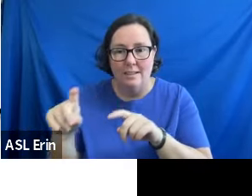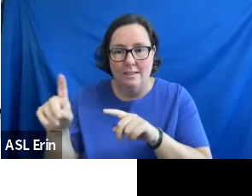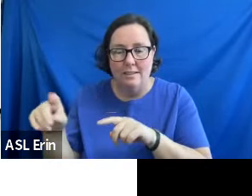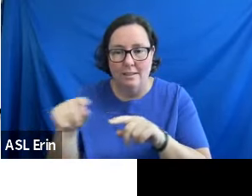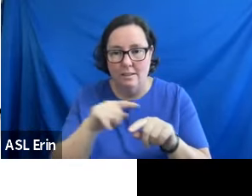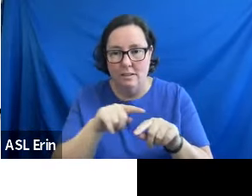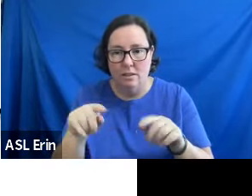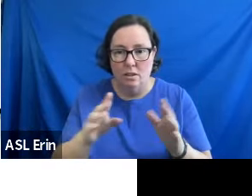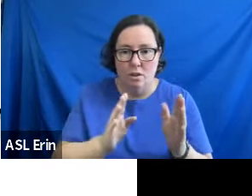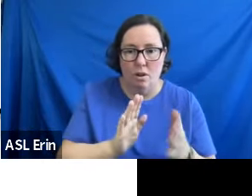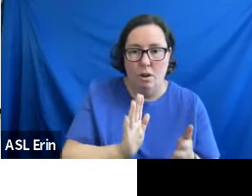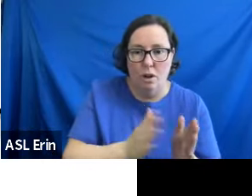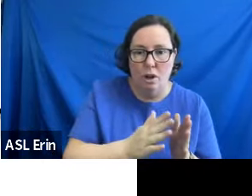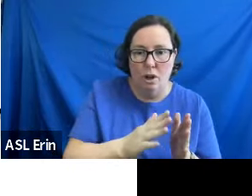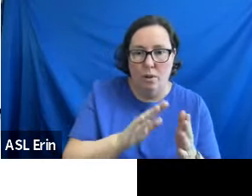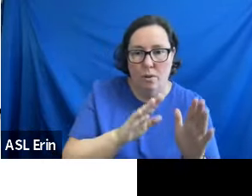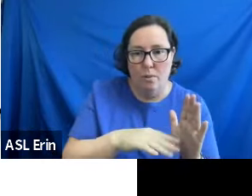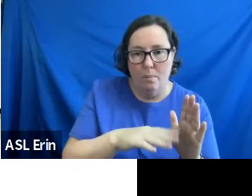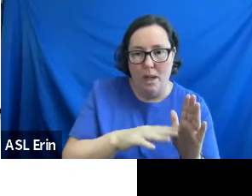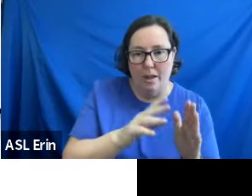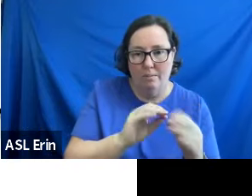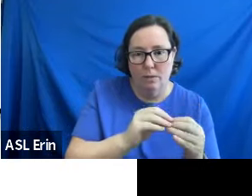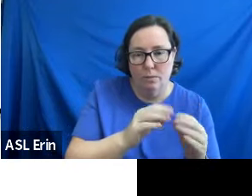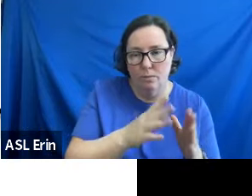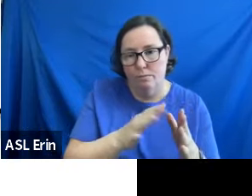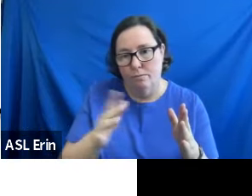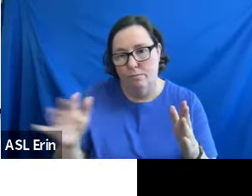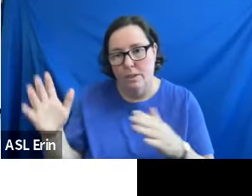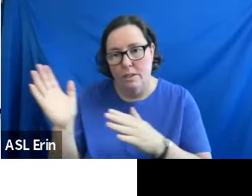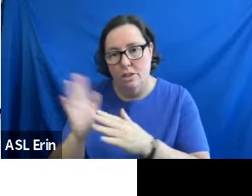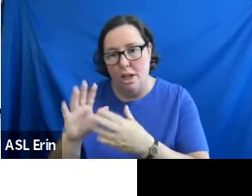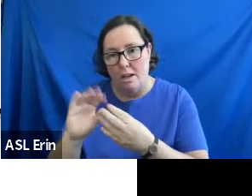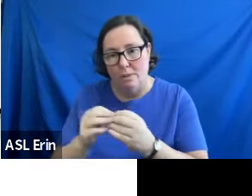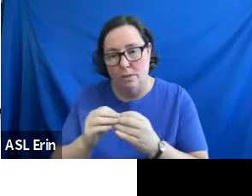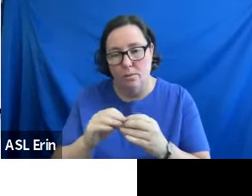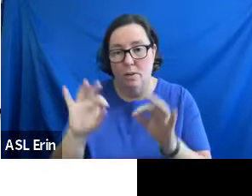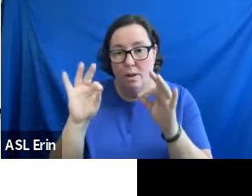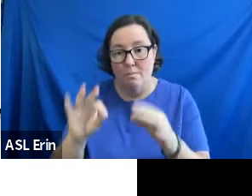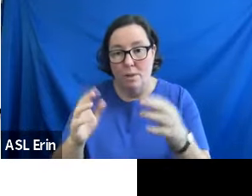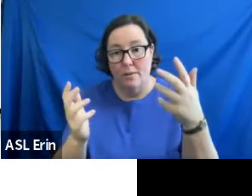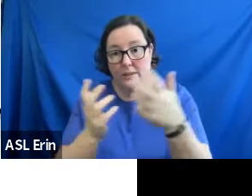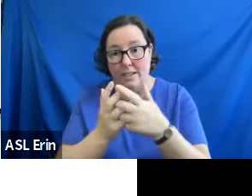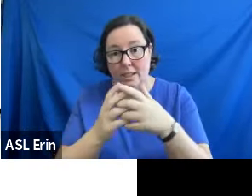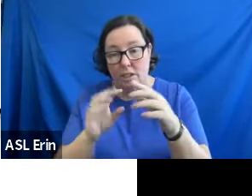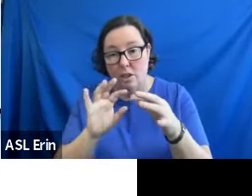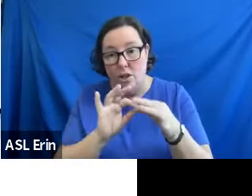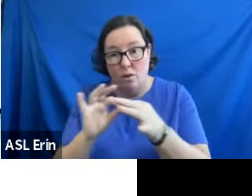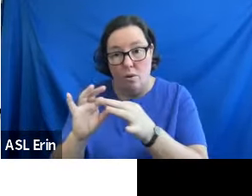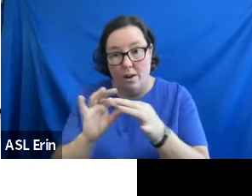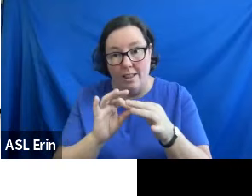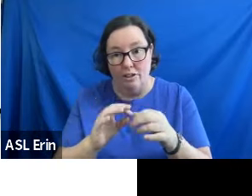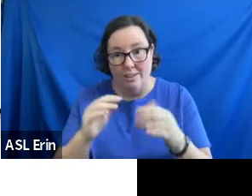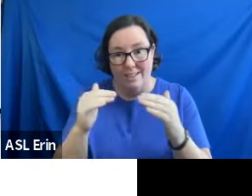the lowest score on the left to the highest score on the right, a perfect correlation, that's a correlation of